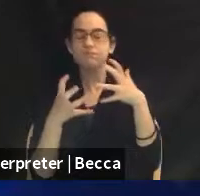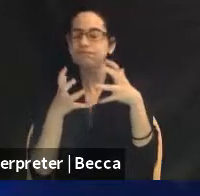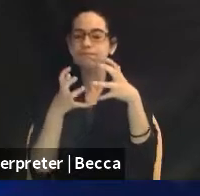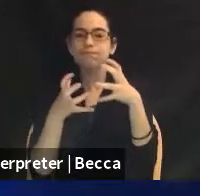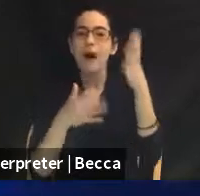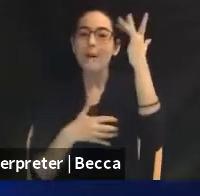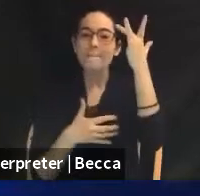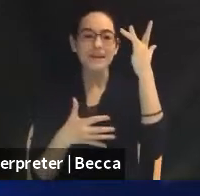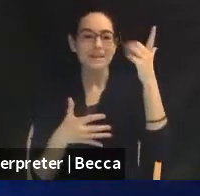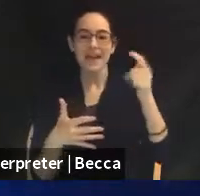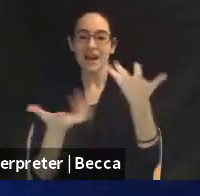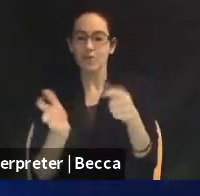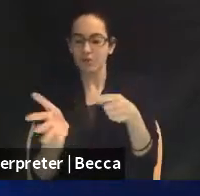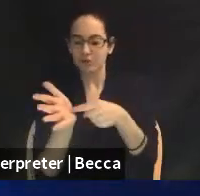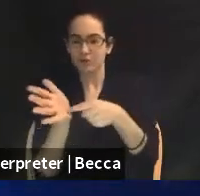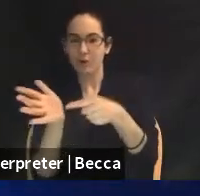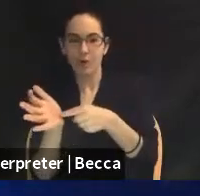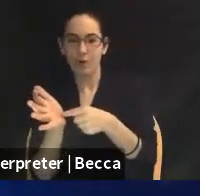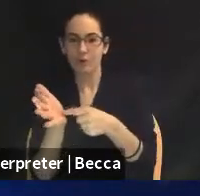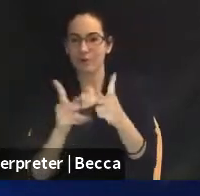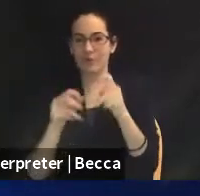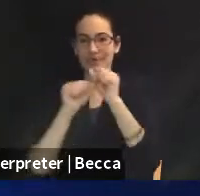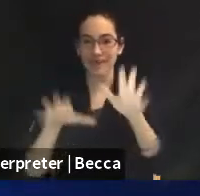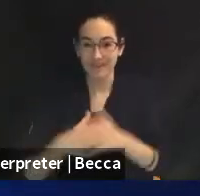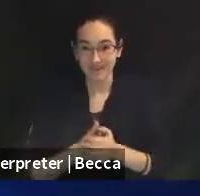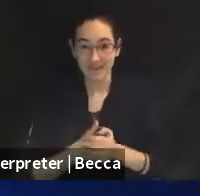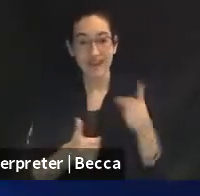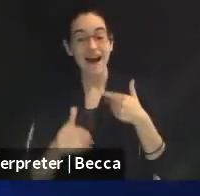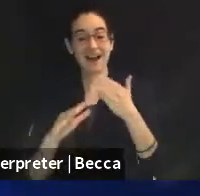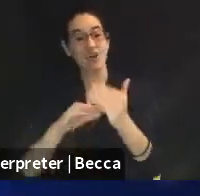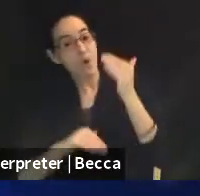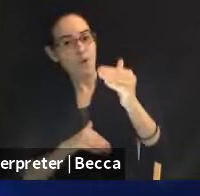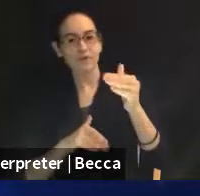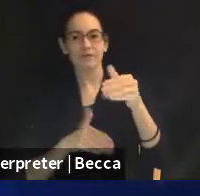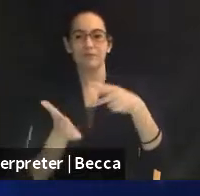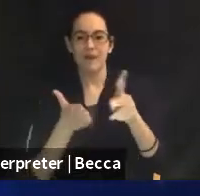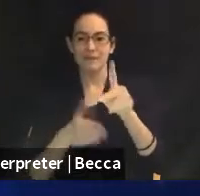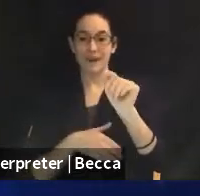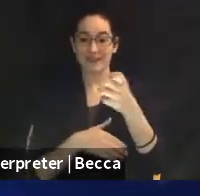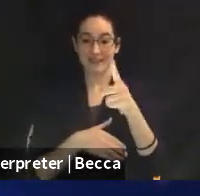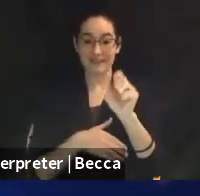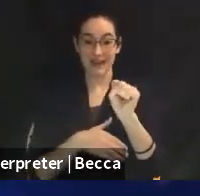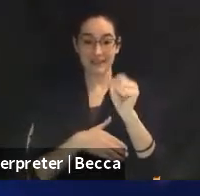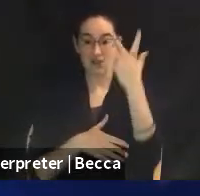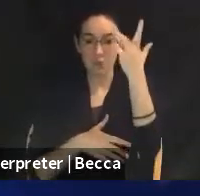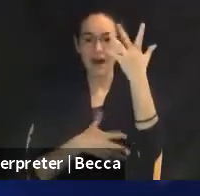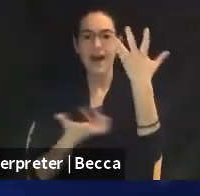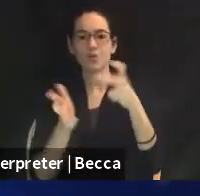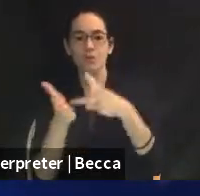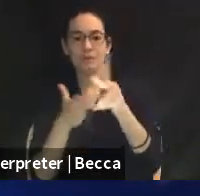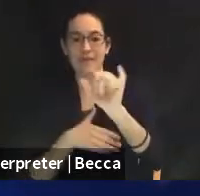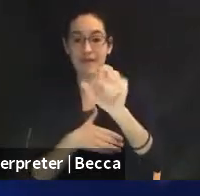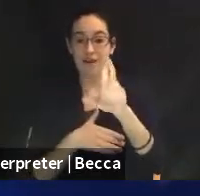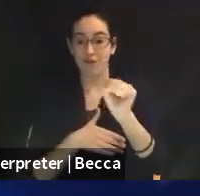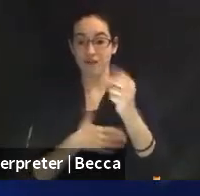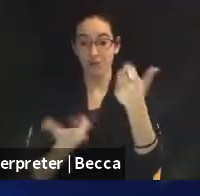I overpay in my taxes knowing, because I don't want to deal with the IRS. Well, that's your money. You should invest it. You